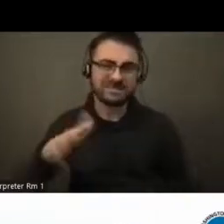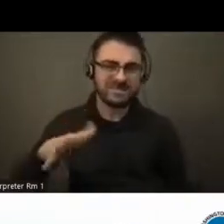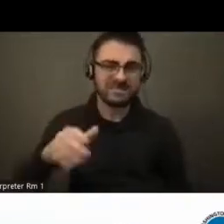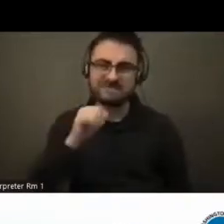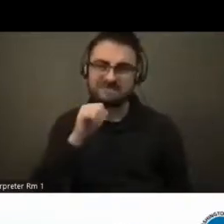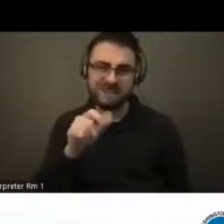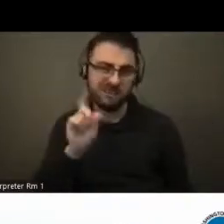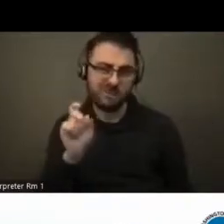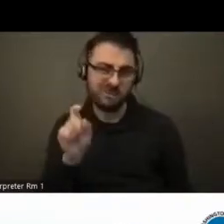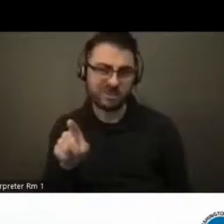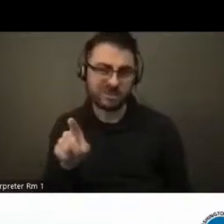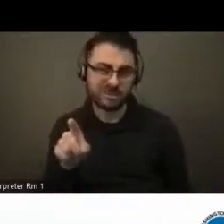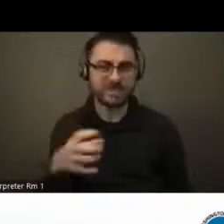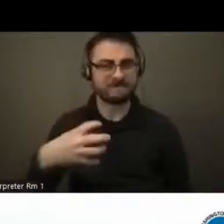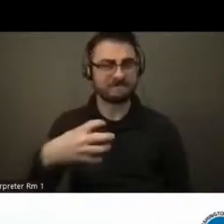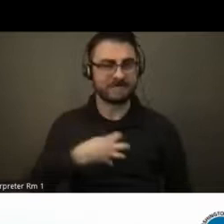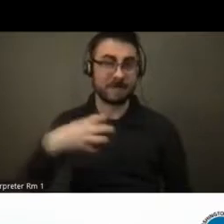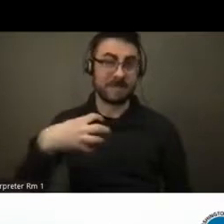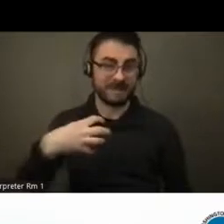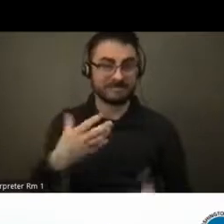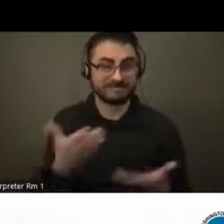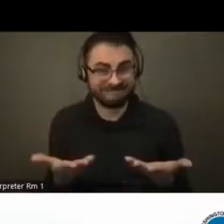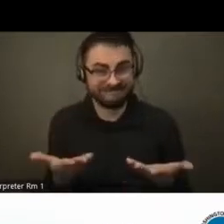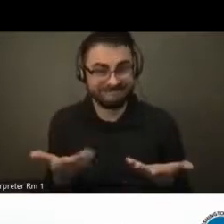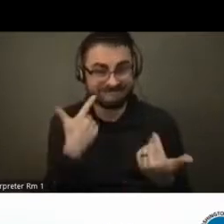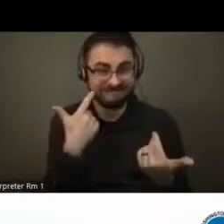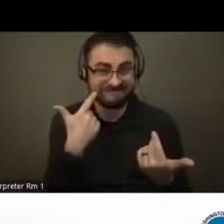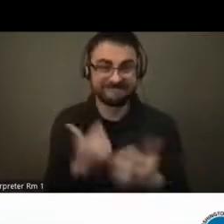question. It's a complaint. Okay.